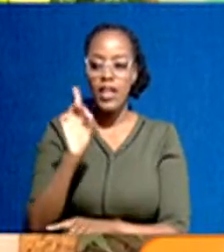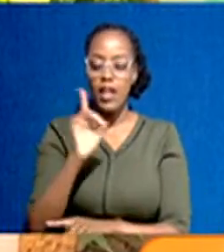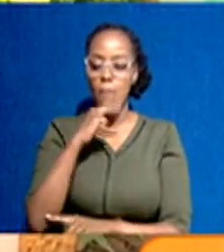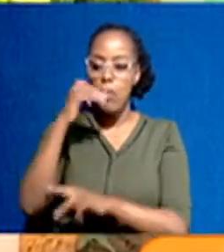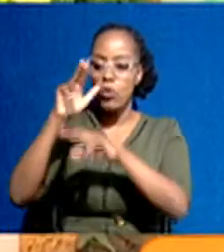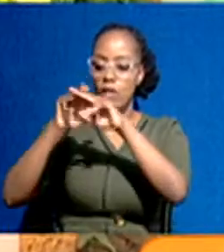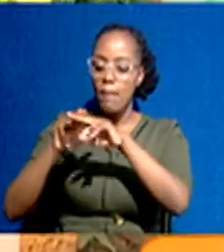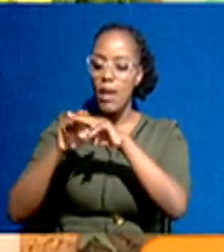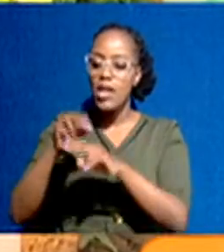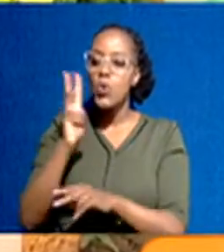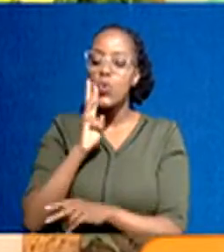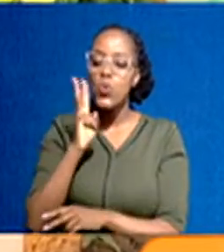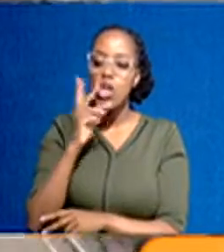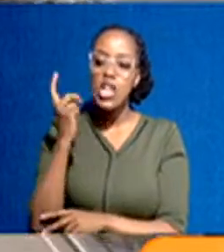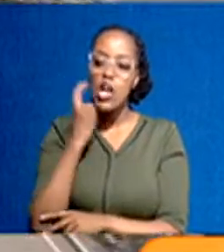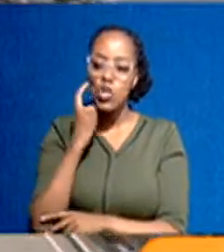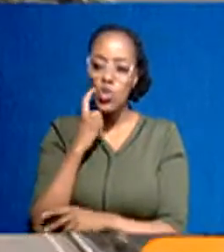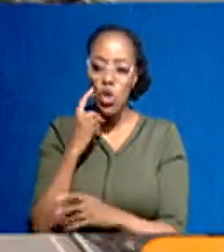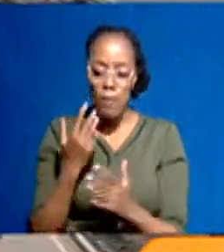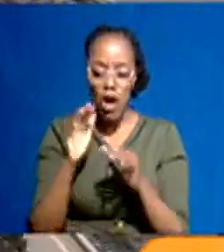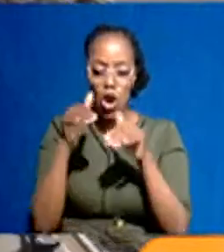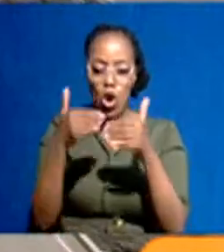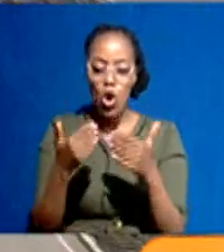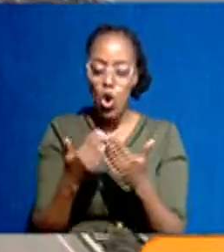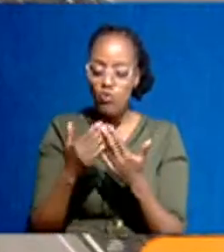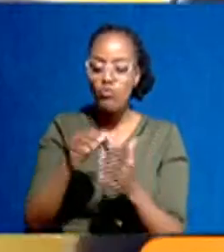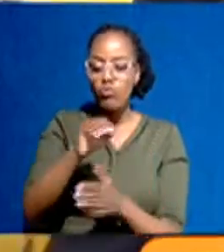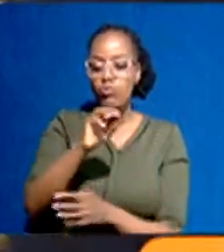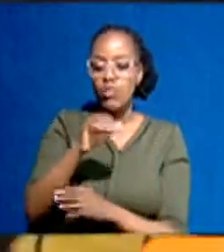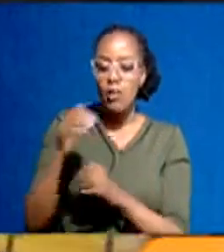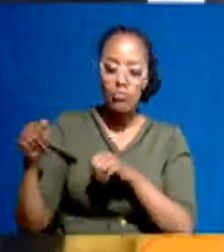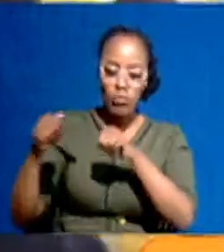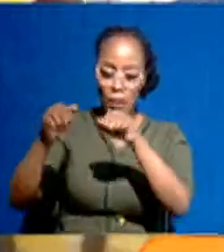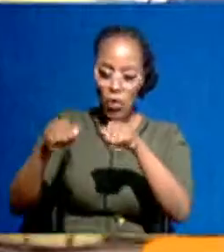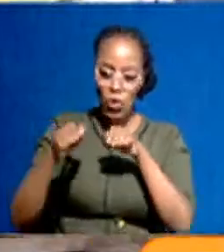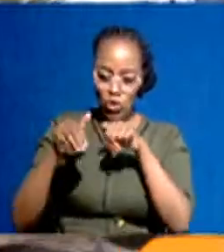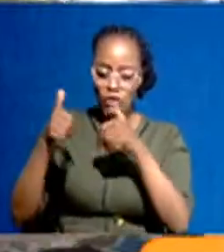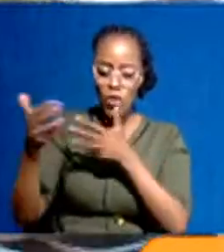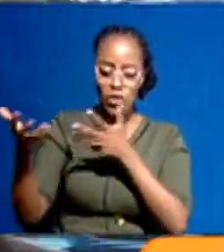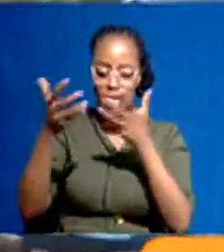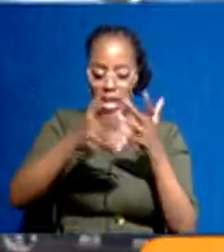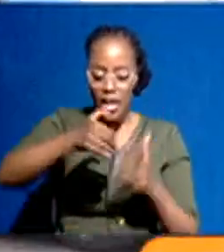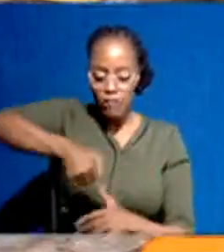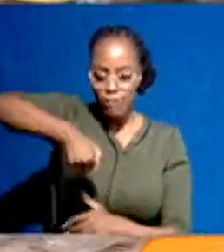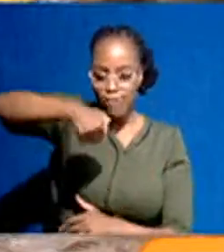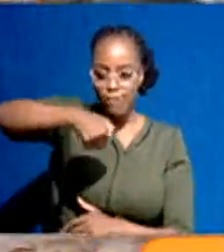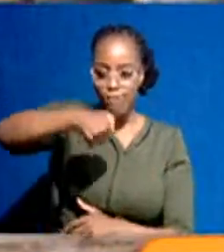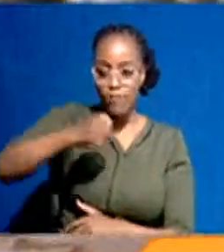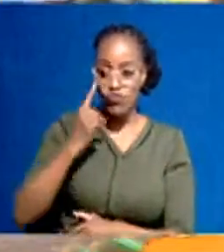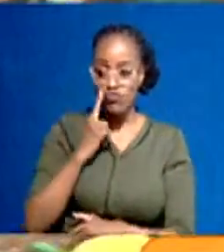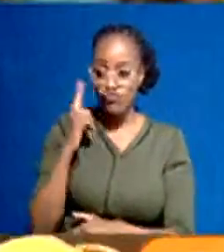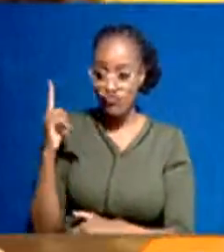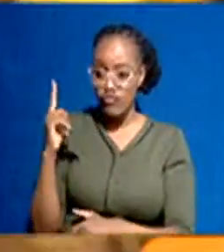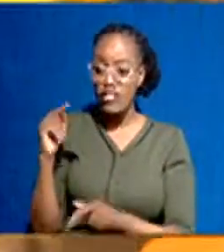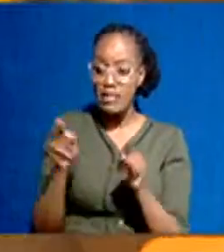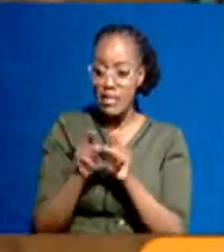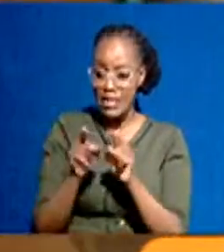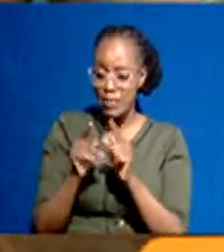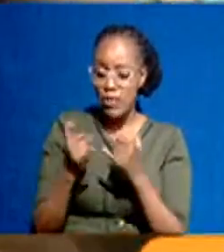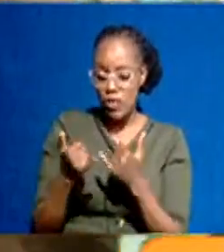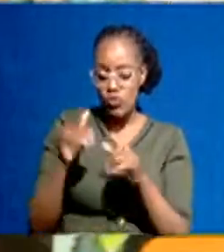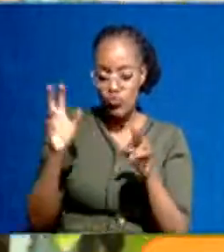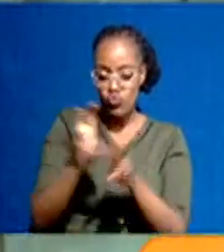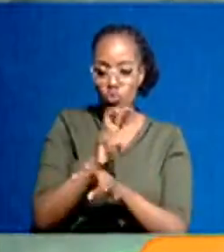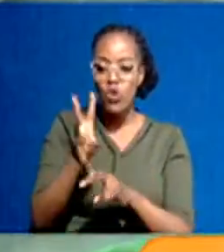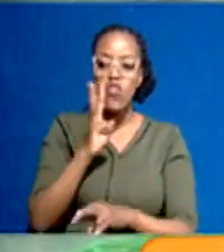on water kiosks, bowsers, or mkokotenis hauling jerrycans like this, full of the precious